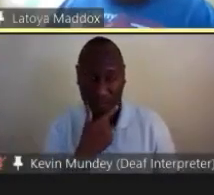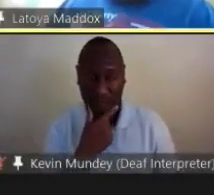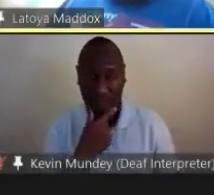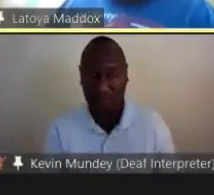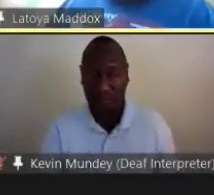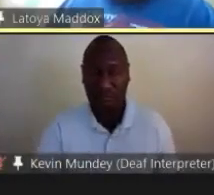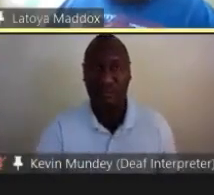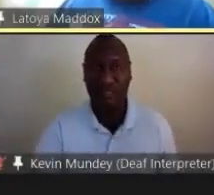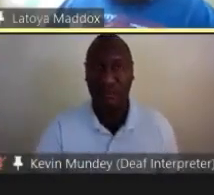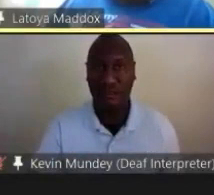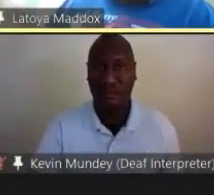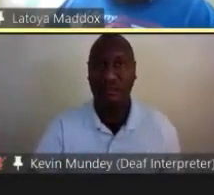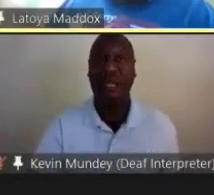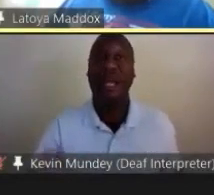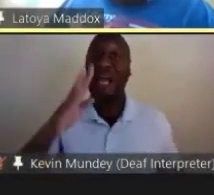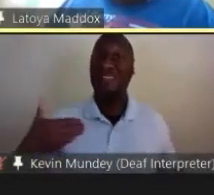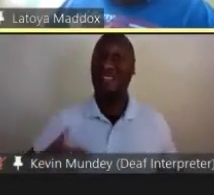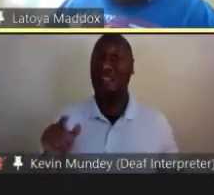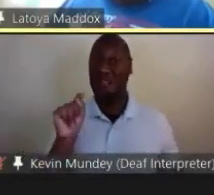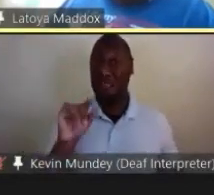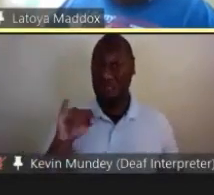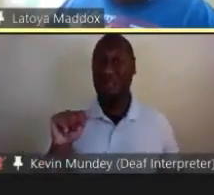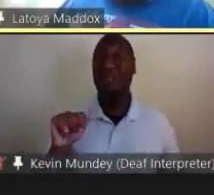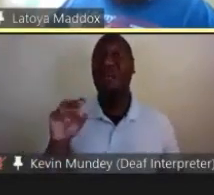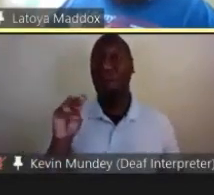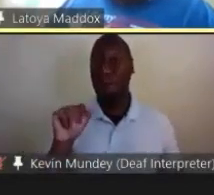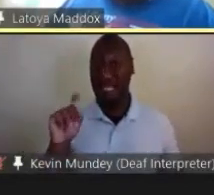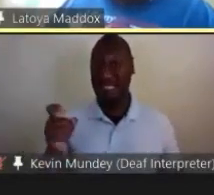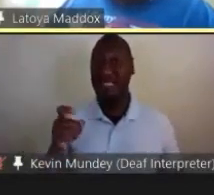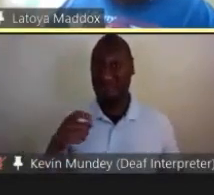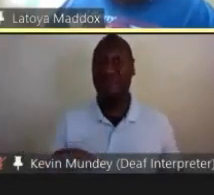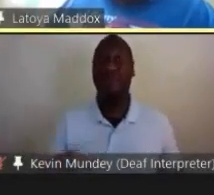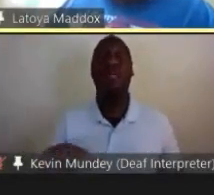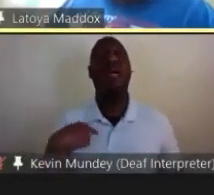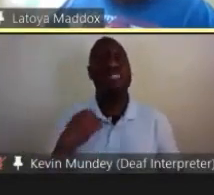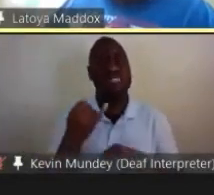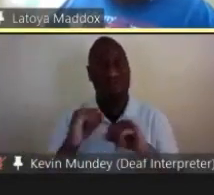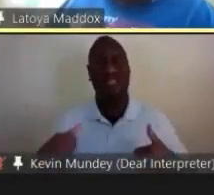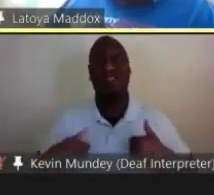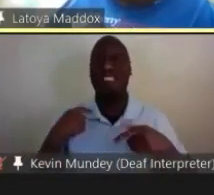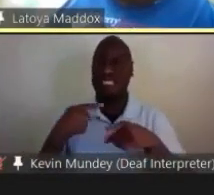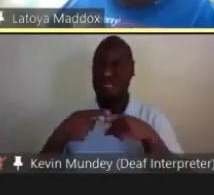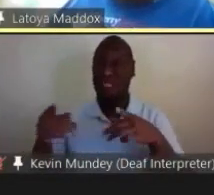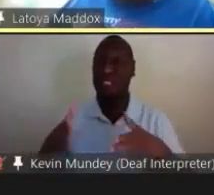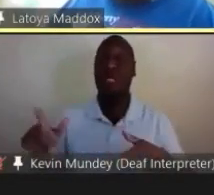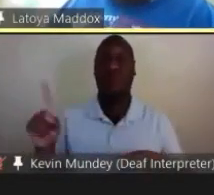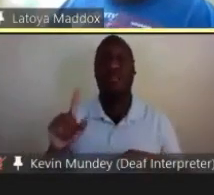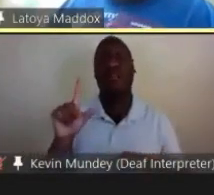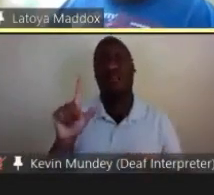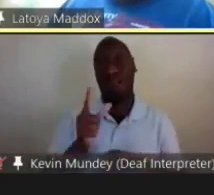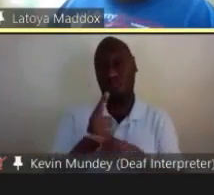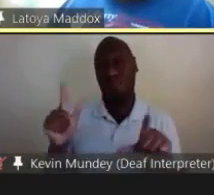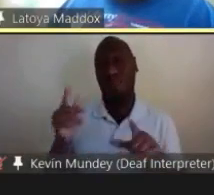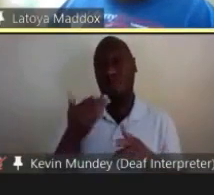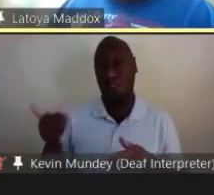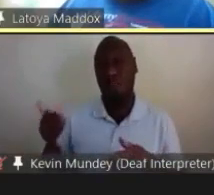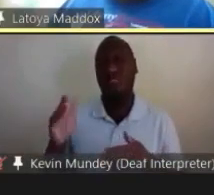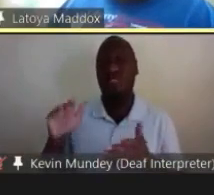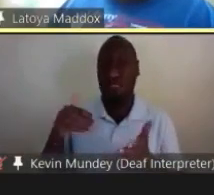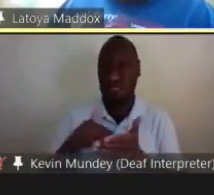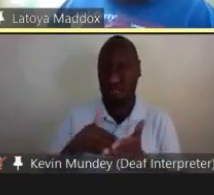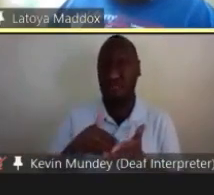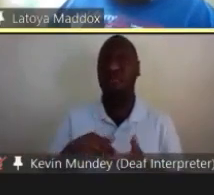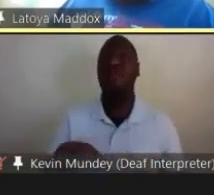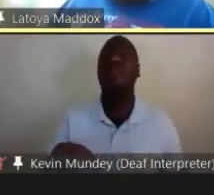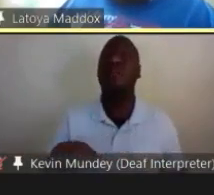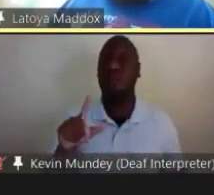Hi, my name is Latoya Maddox, and I am an independent living specialist for Liberty Resources, Inc. Liberty Resources is